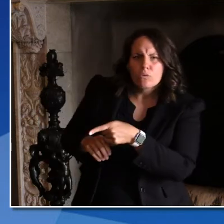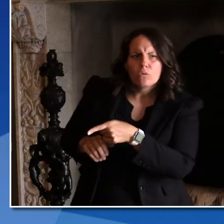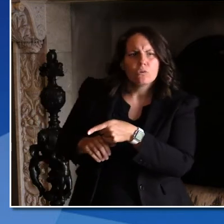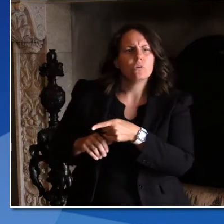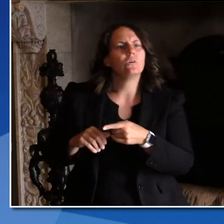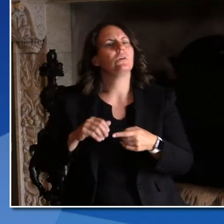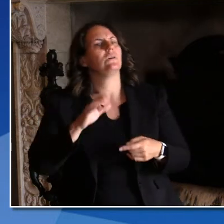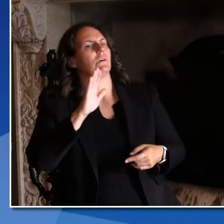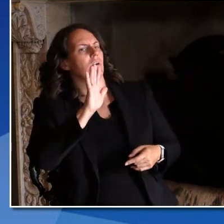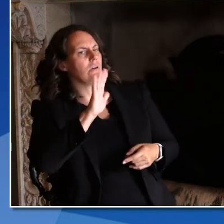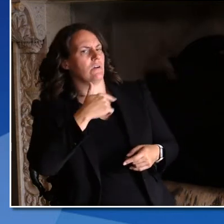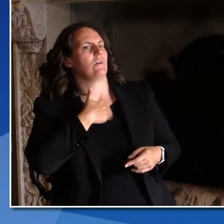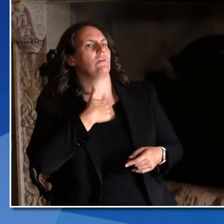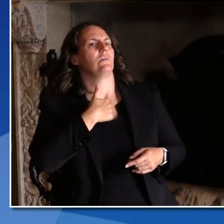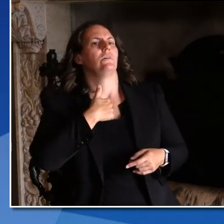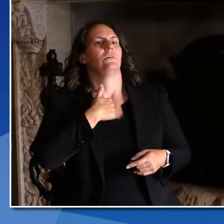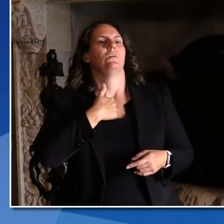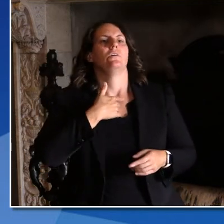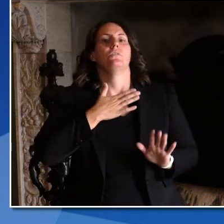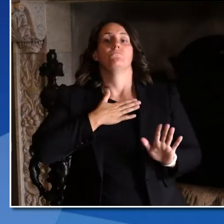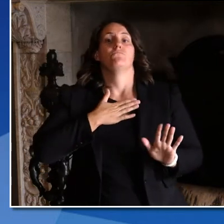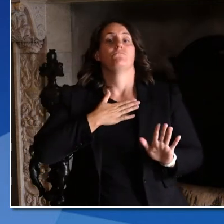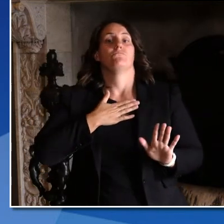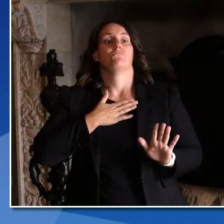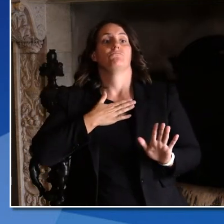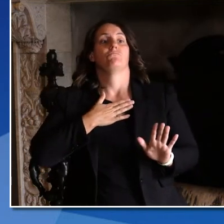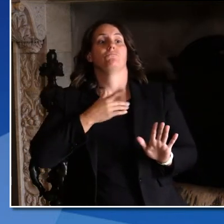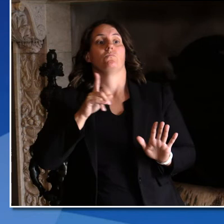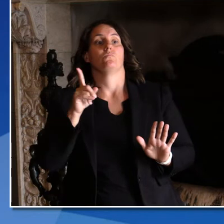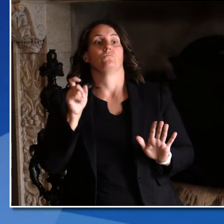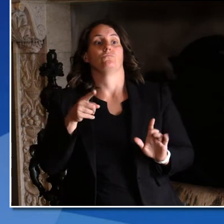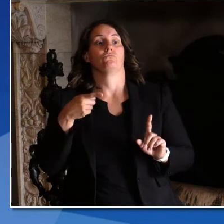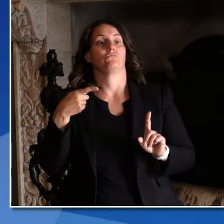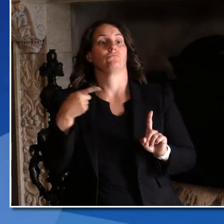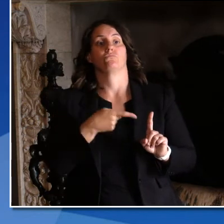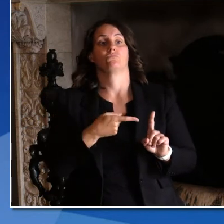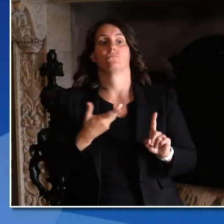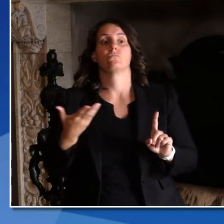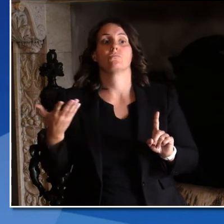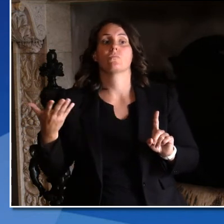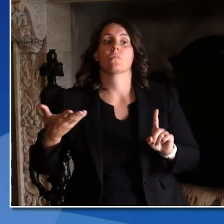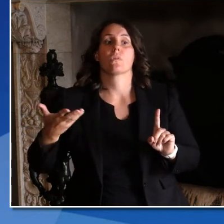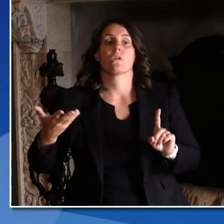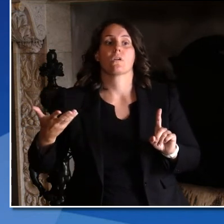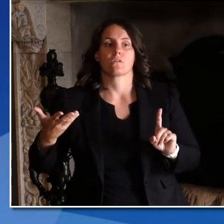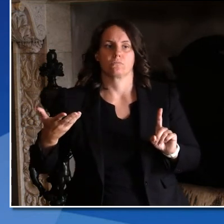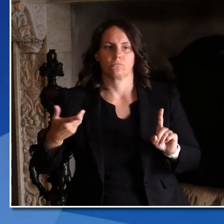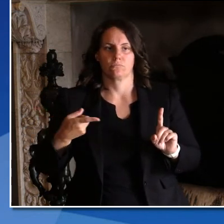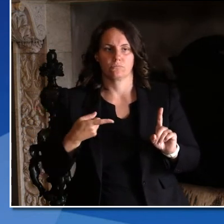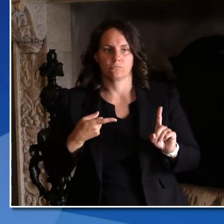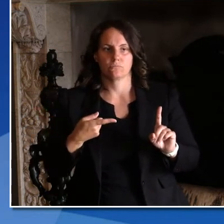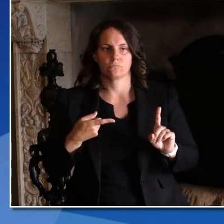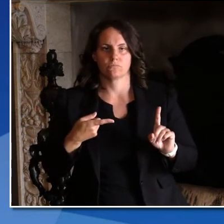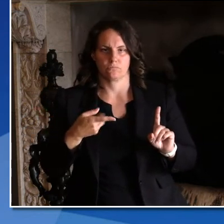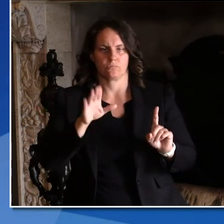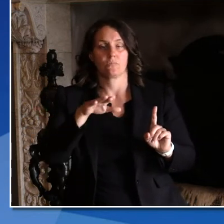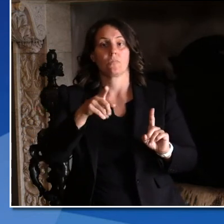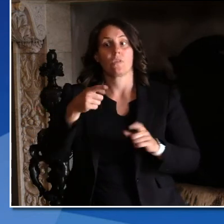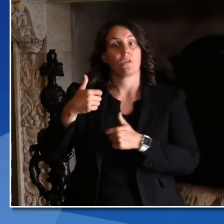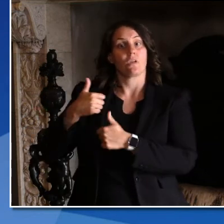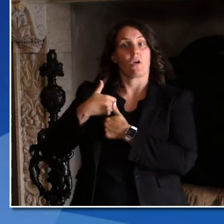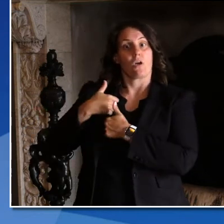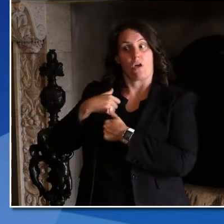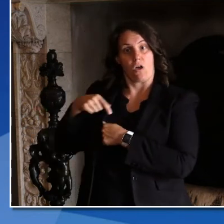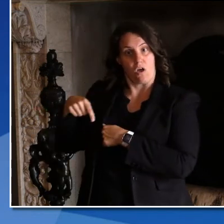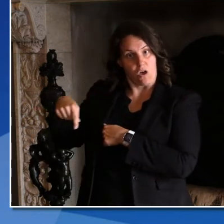Yeah, so my question is just, do we know how many additional troops have been deployed to